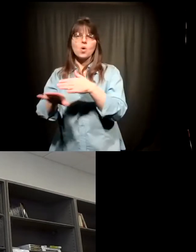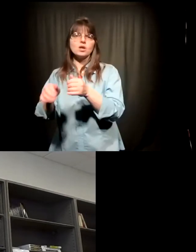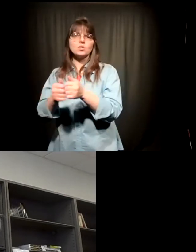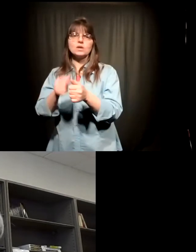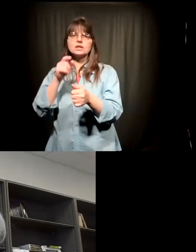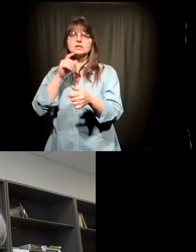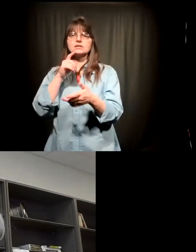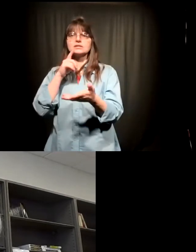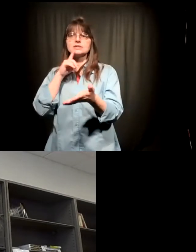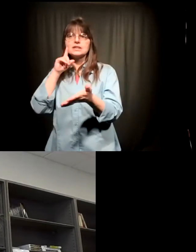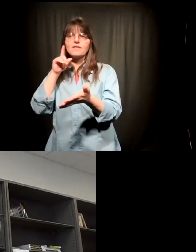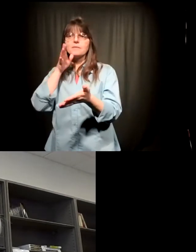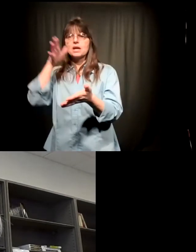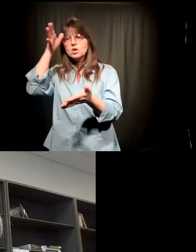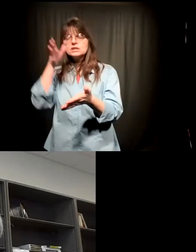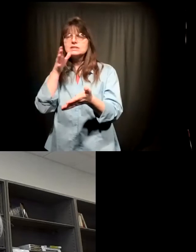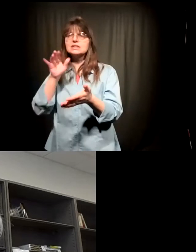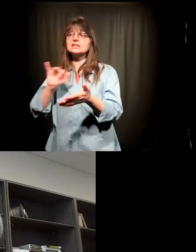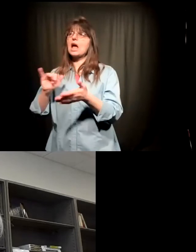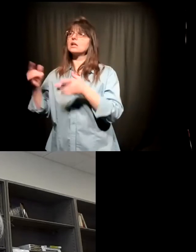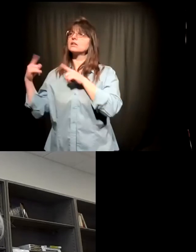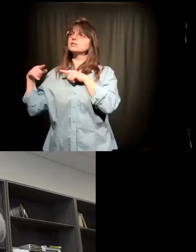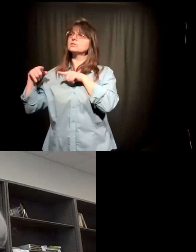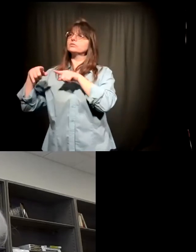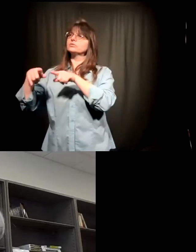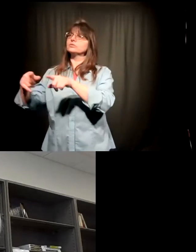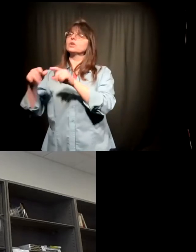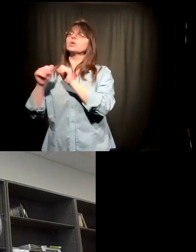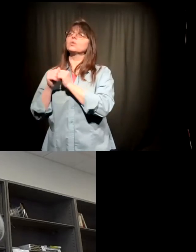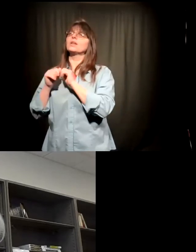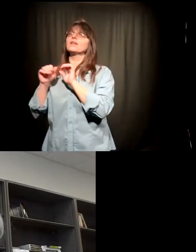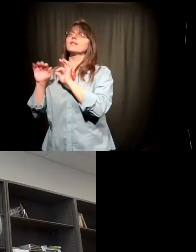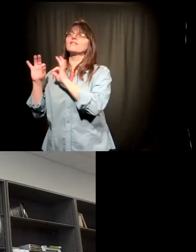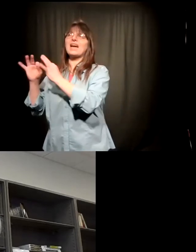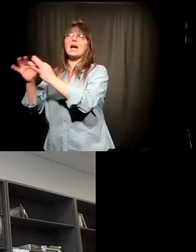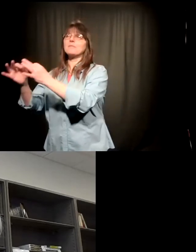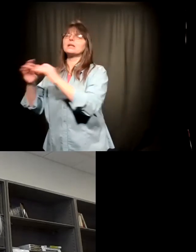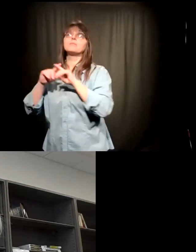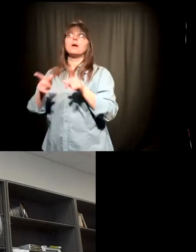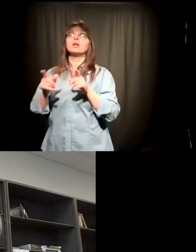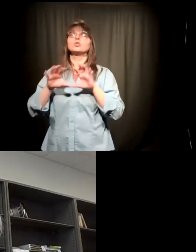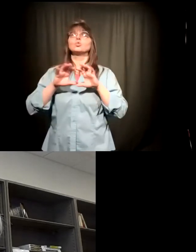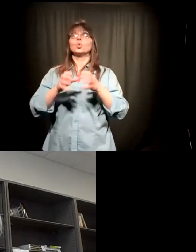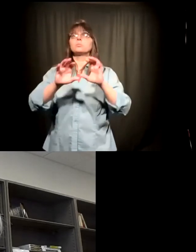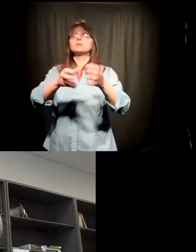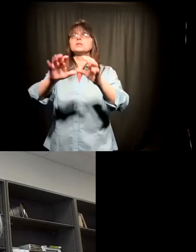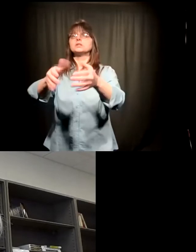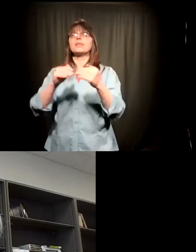both as a researcher and as a human and as a writer and all of these ways,